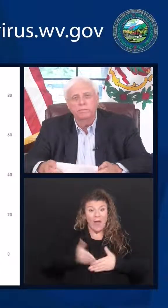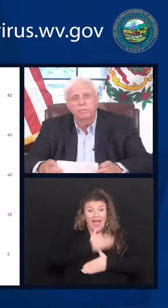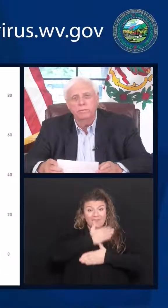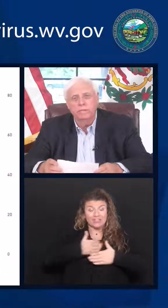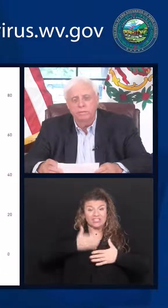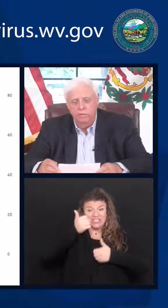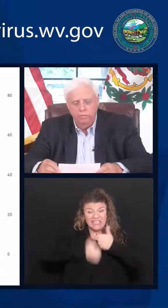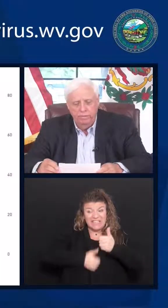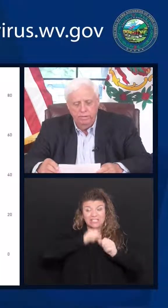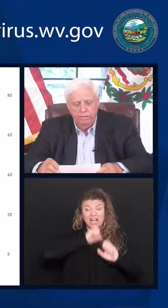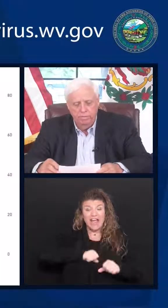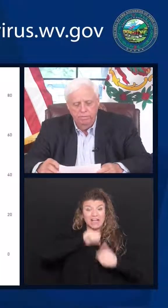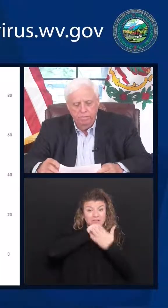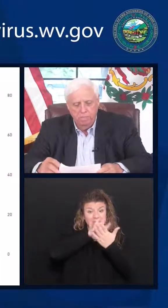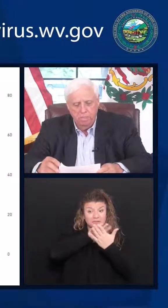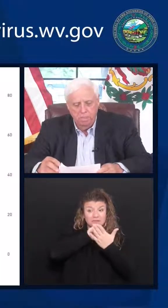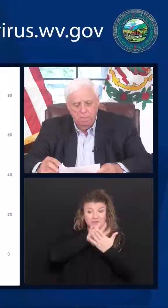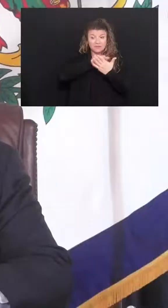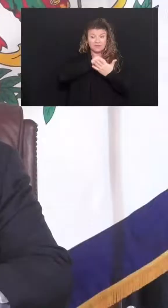lot. It's an awful lot.